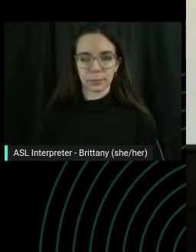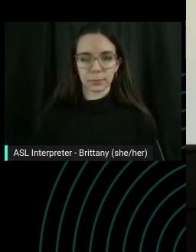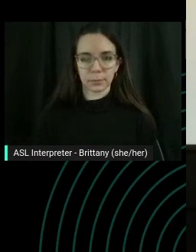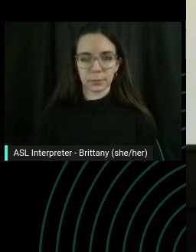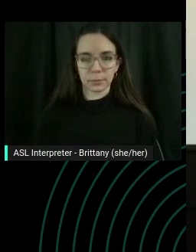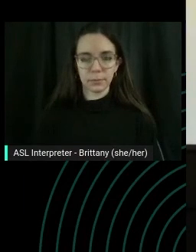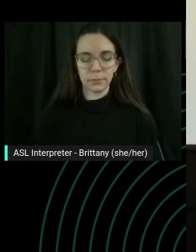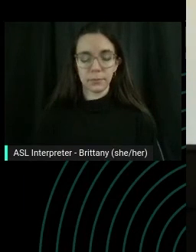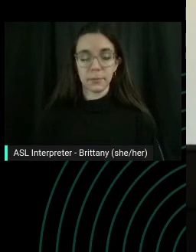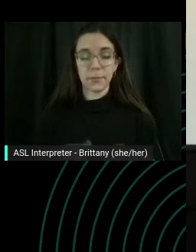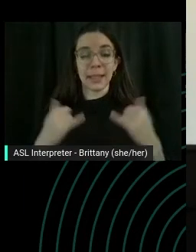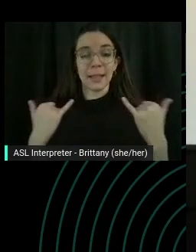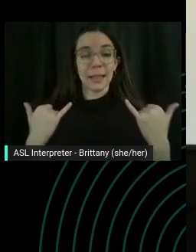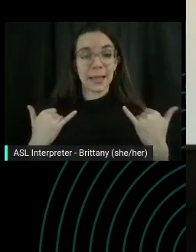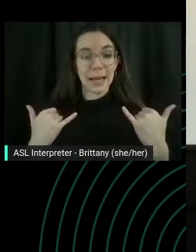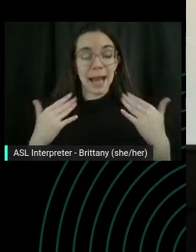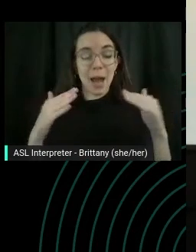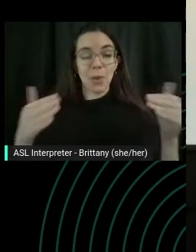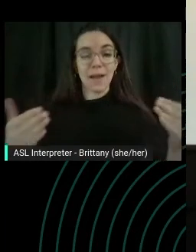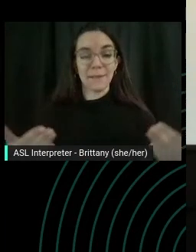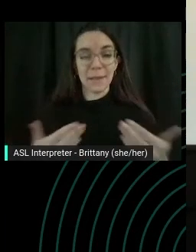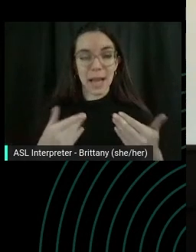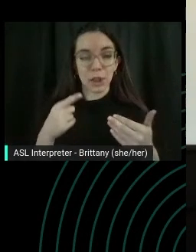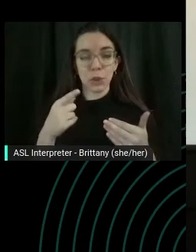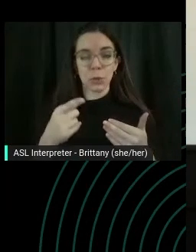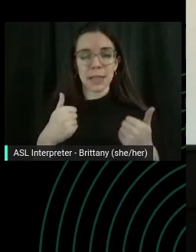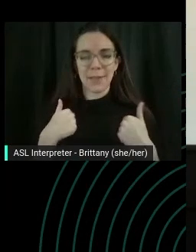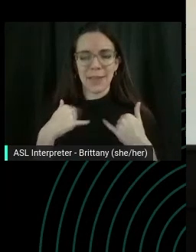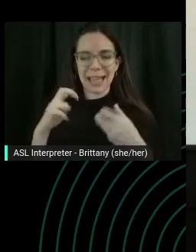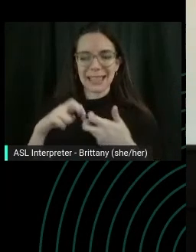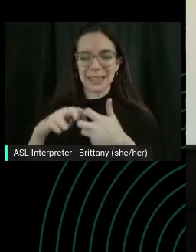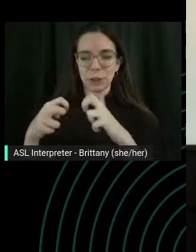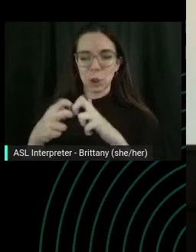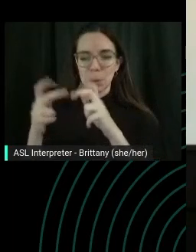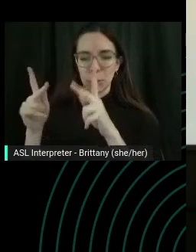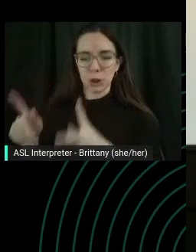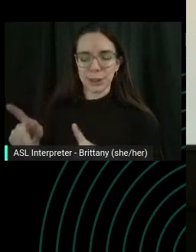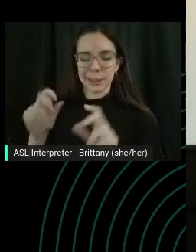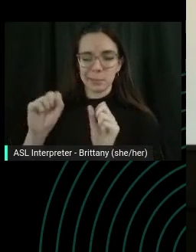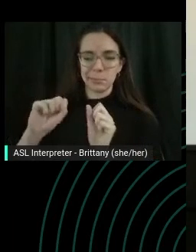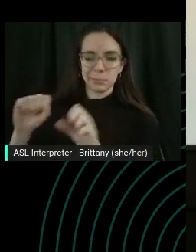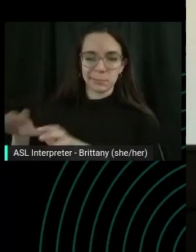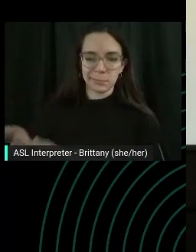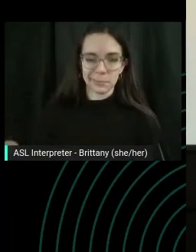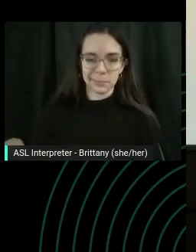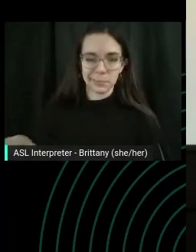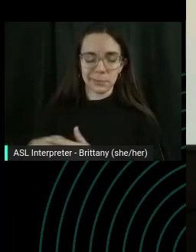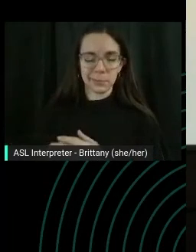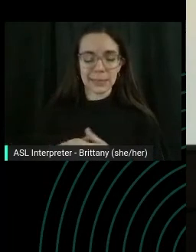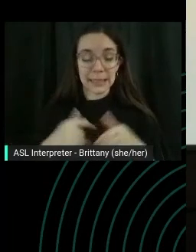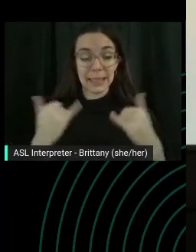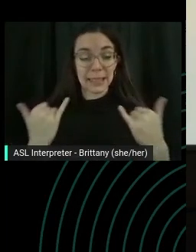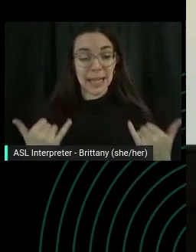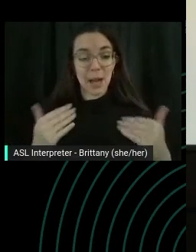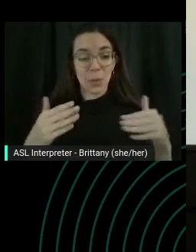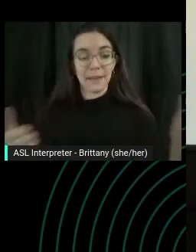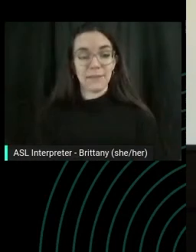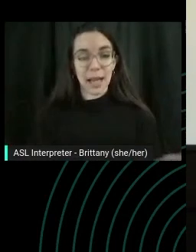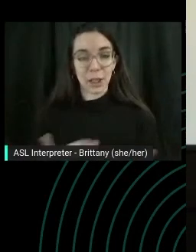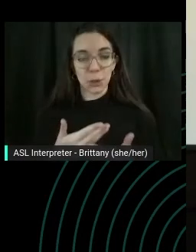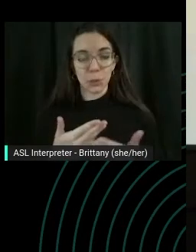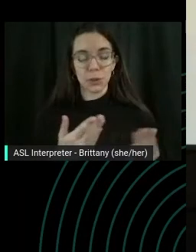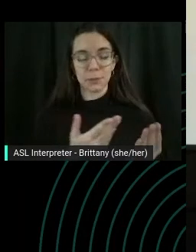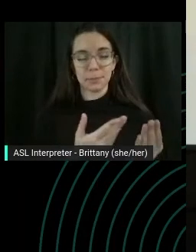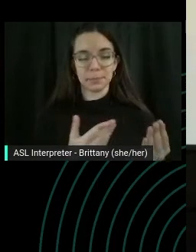And now I'd invite you to place this difficult person, this visualization down, and I actually invite you to bring up